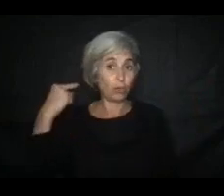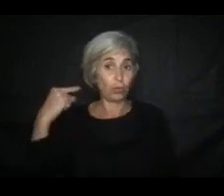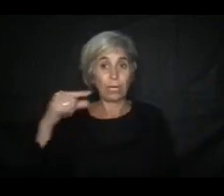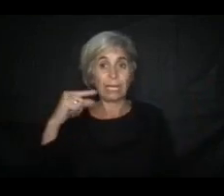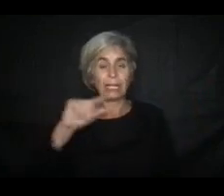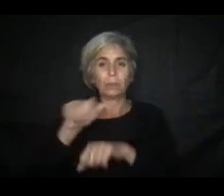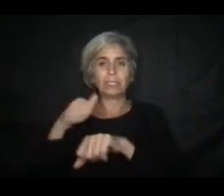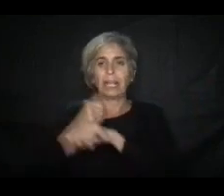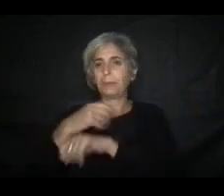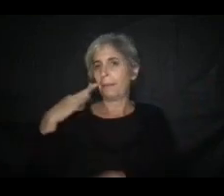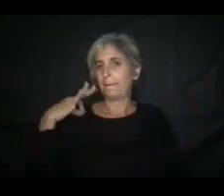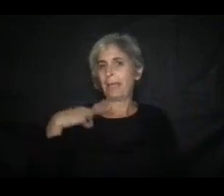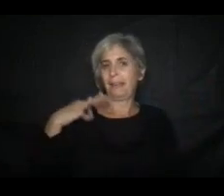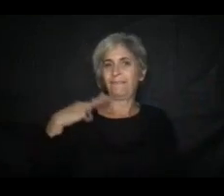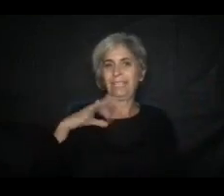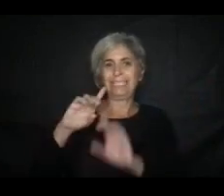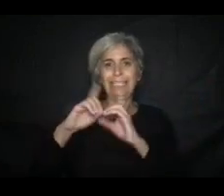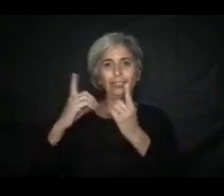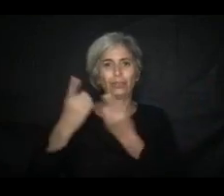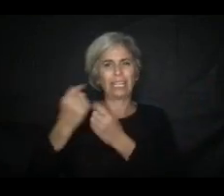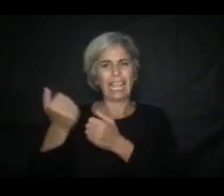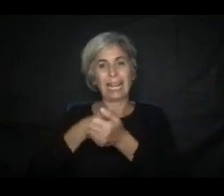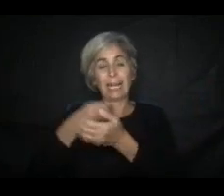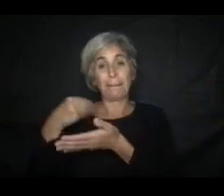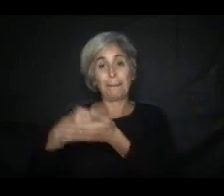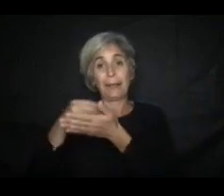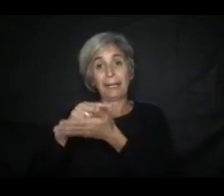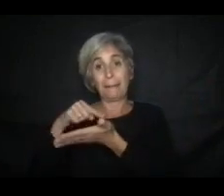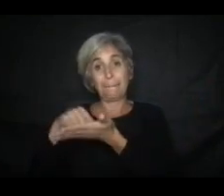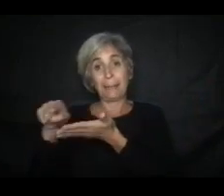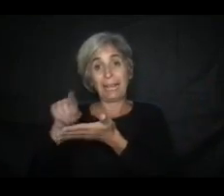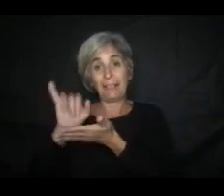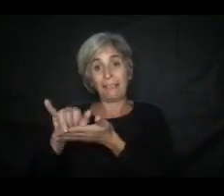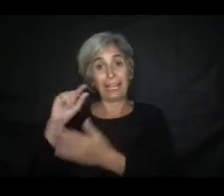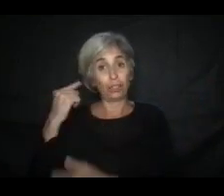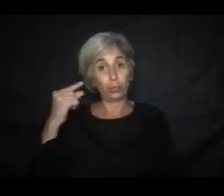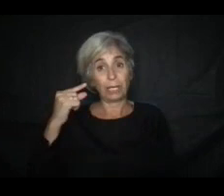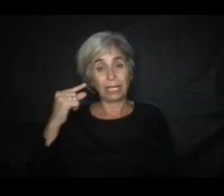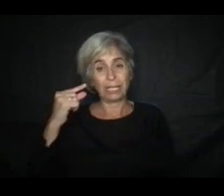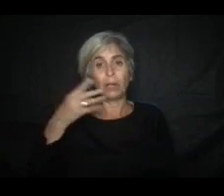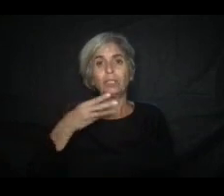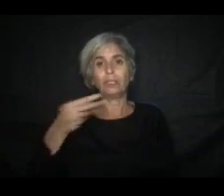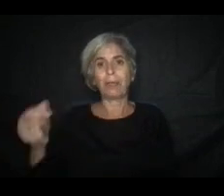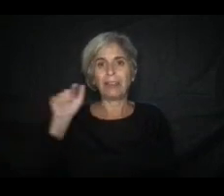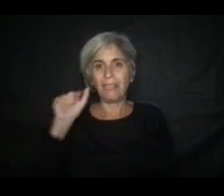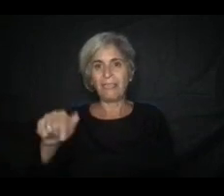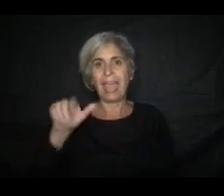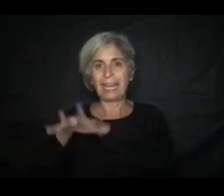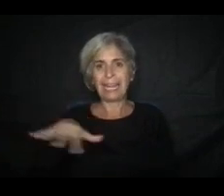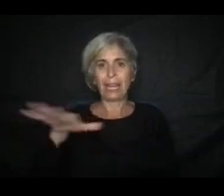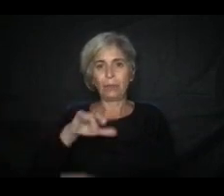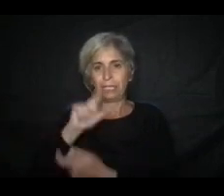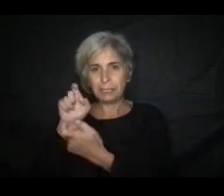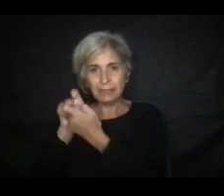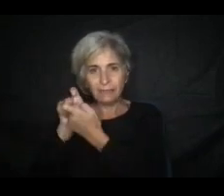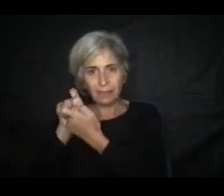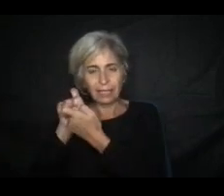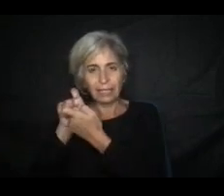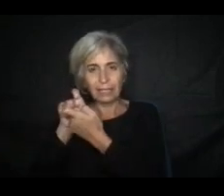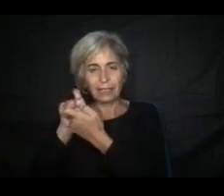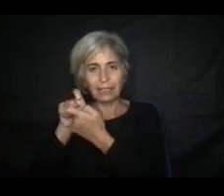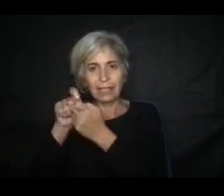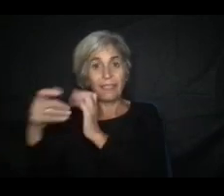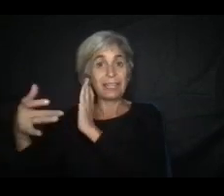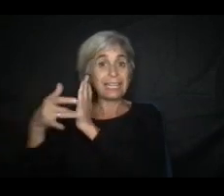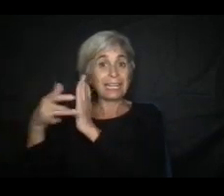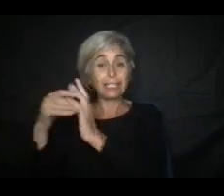benefit district. So any money paid within that area is spent in that area. And the overall technical report